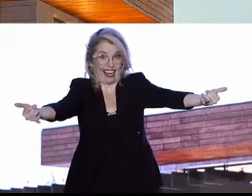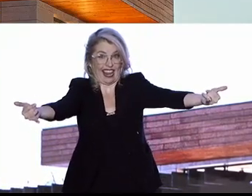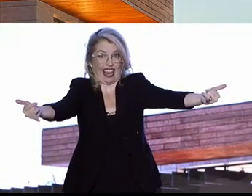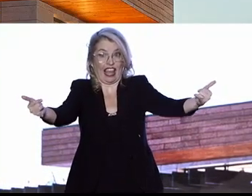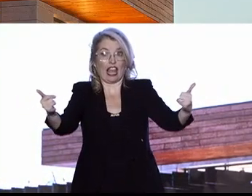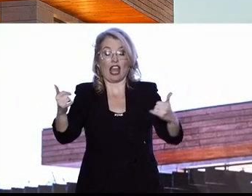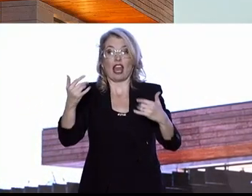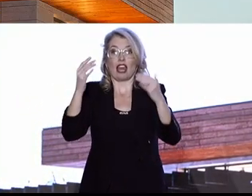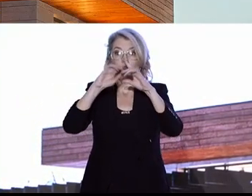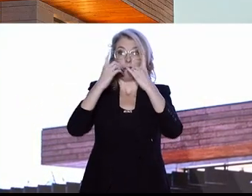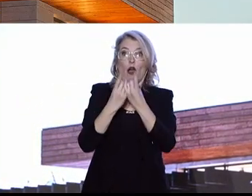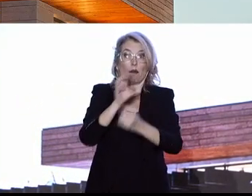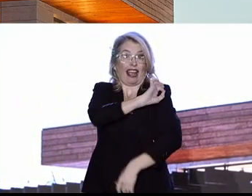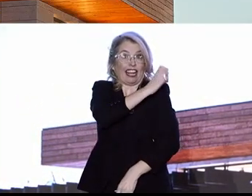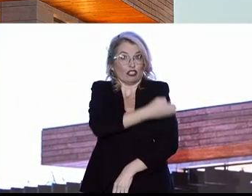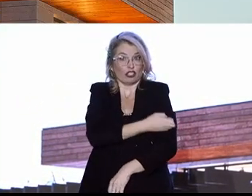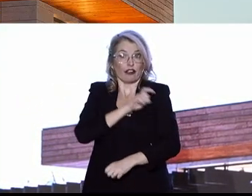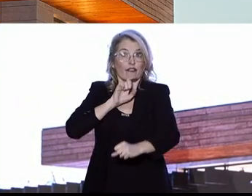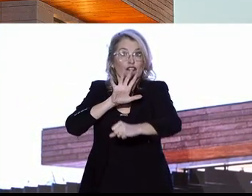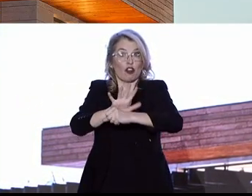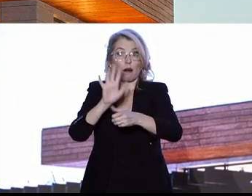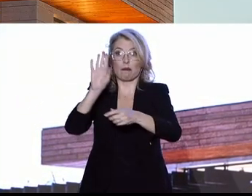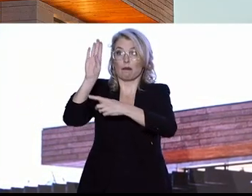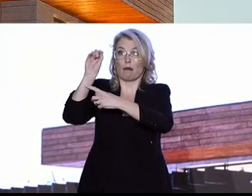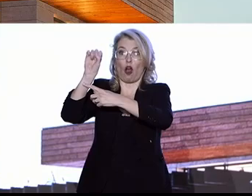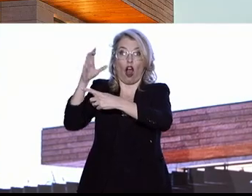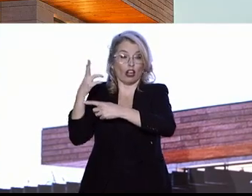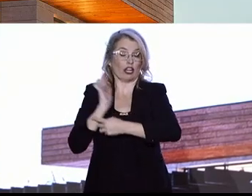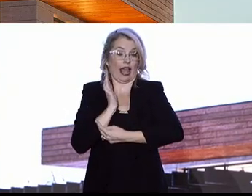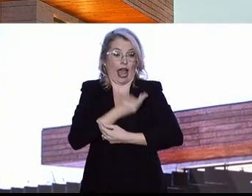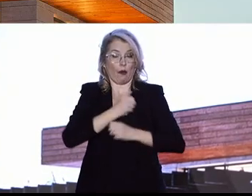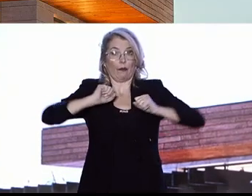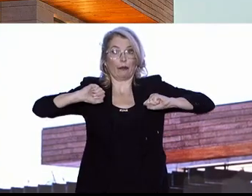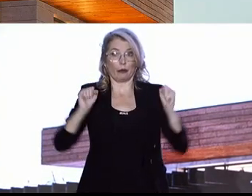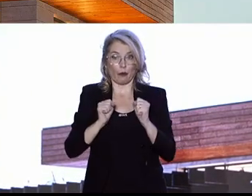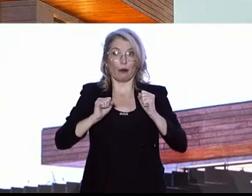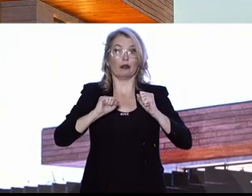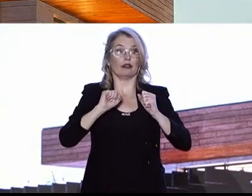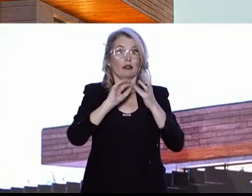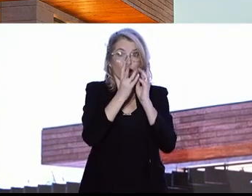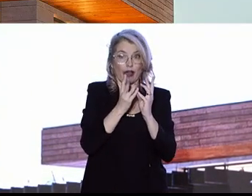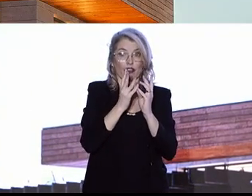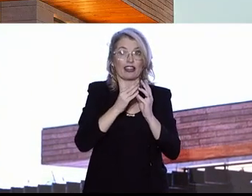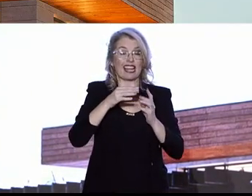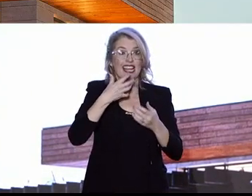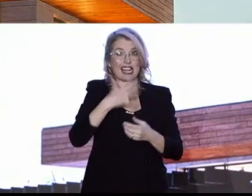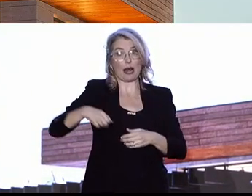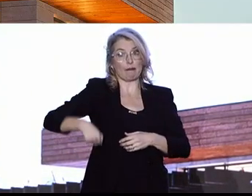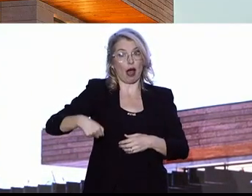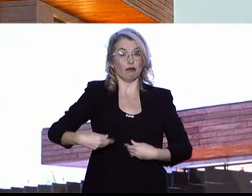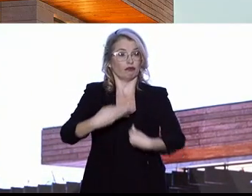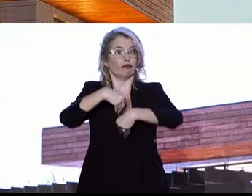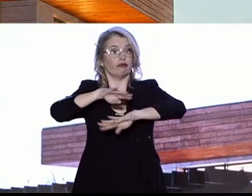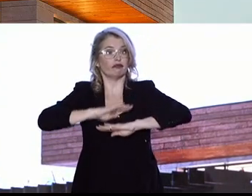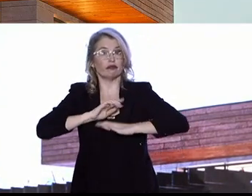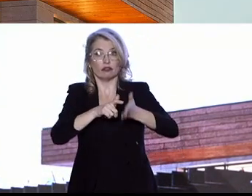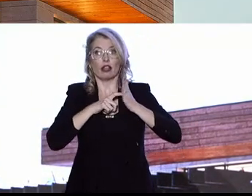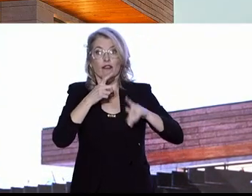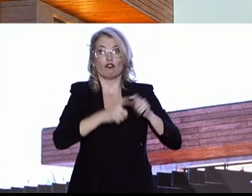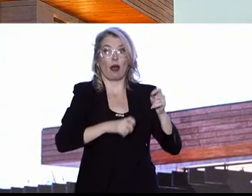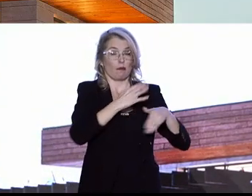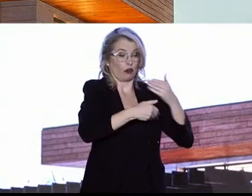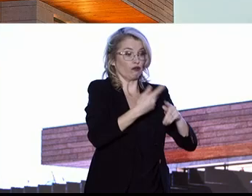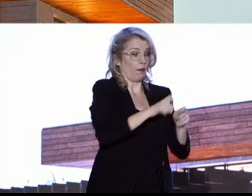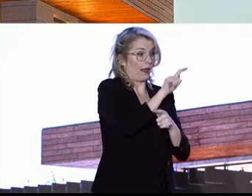the Department of Energy confirmed that Bosch's cold climate heat pump meets the requirements to progress from